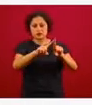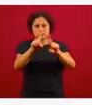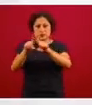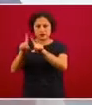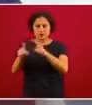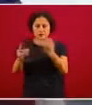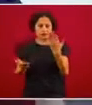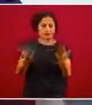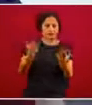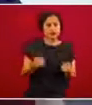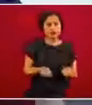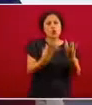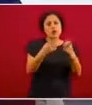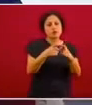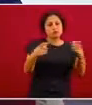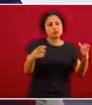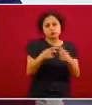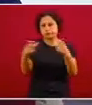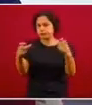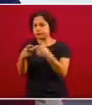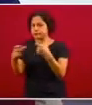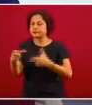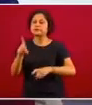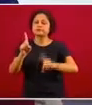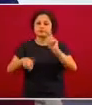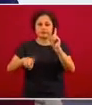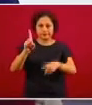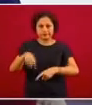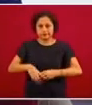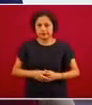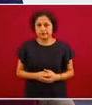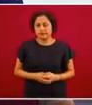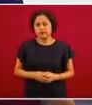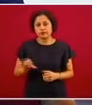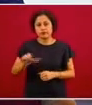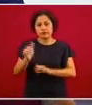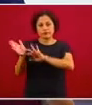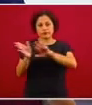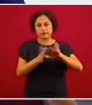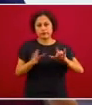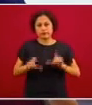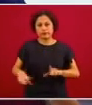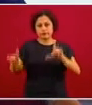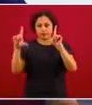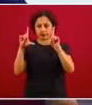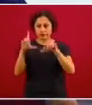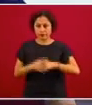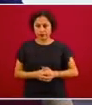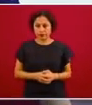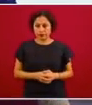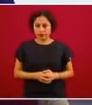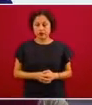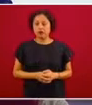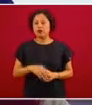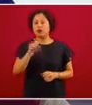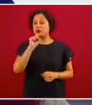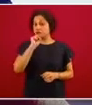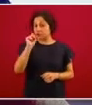the amount of fatalities that have happened per state.